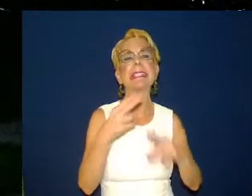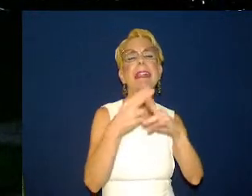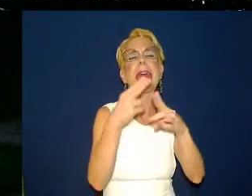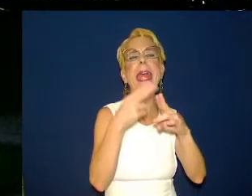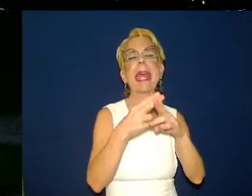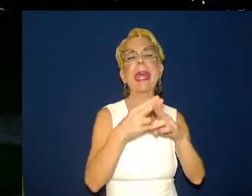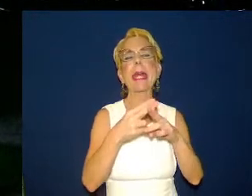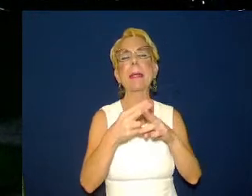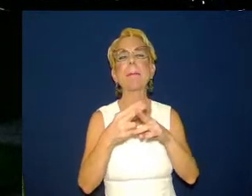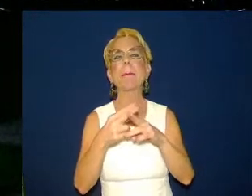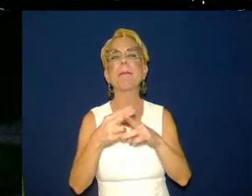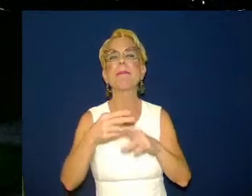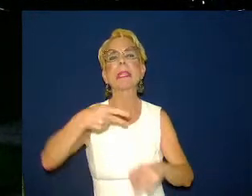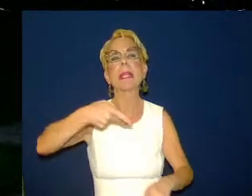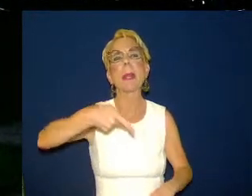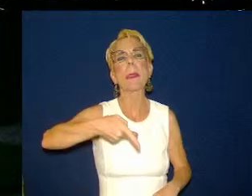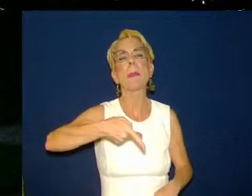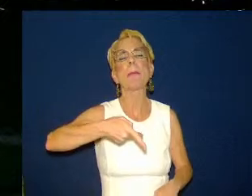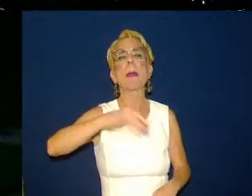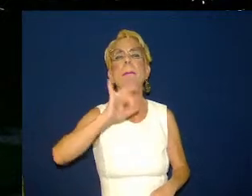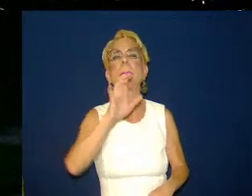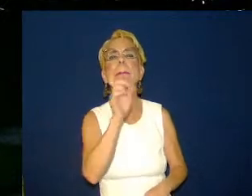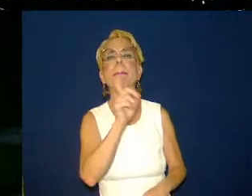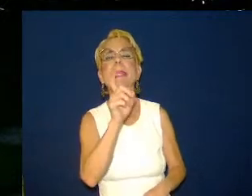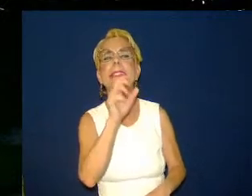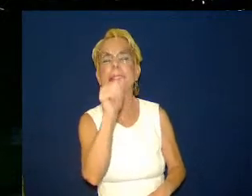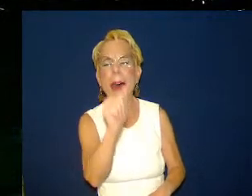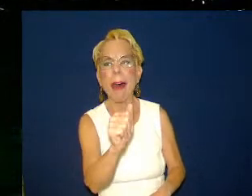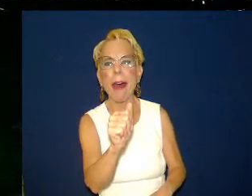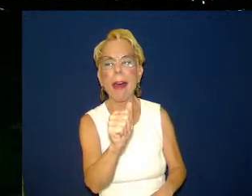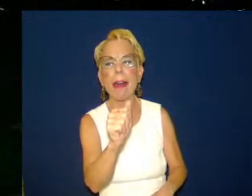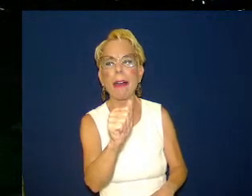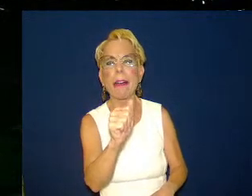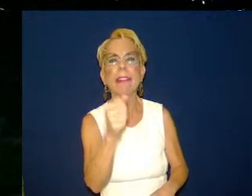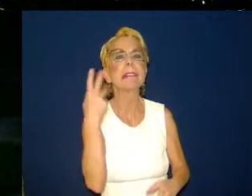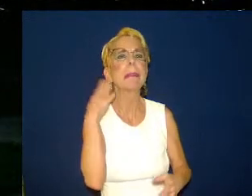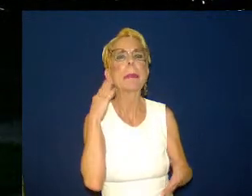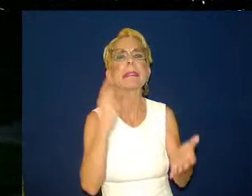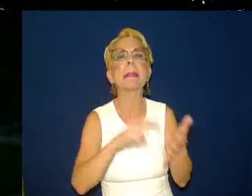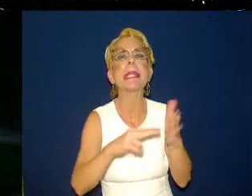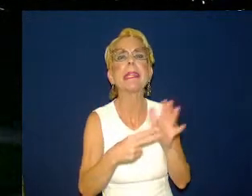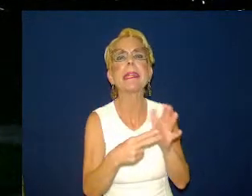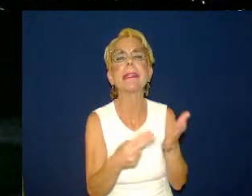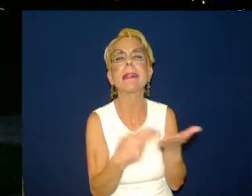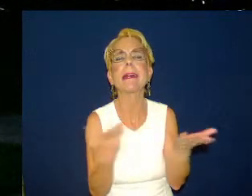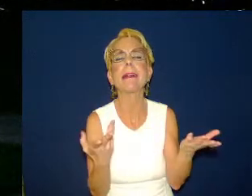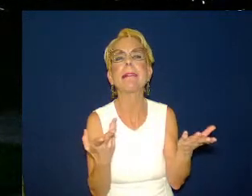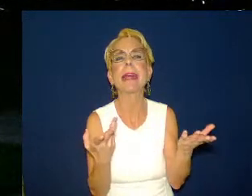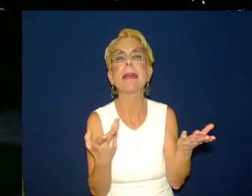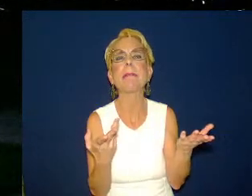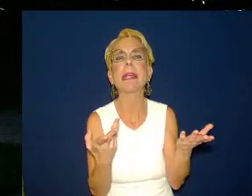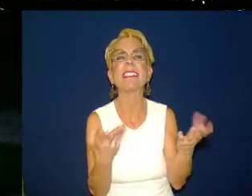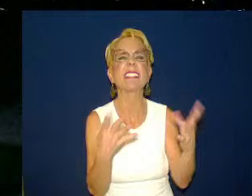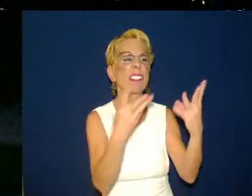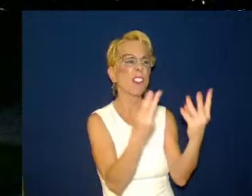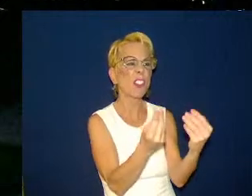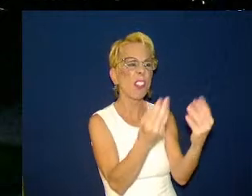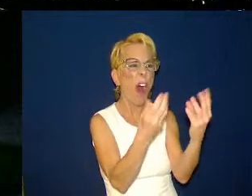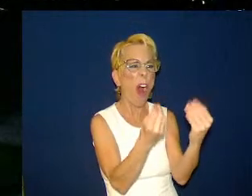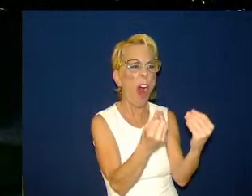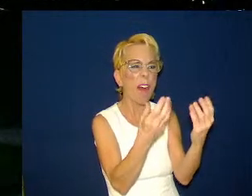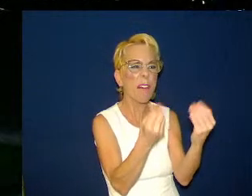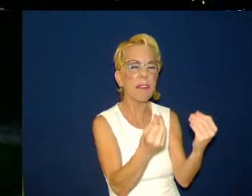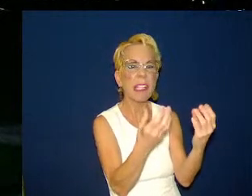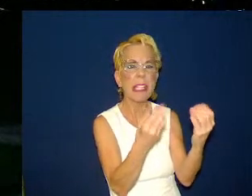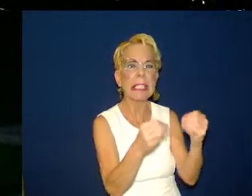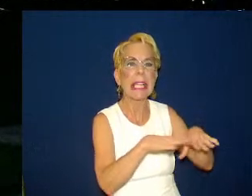And that gives some clue on why this tower began to lean even before it was completed. And a